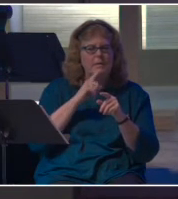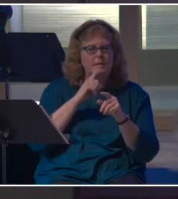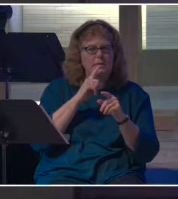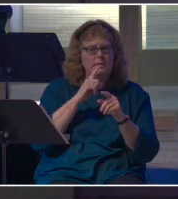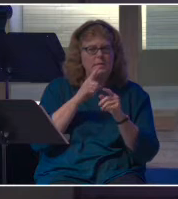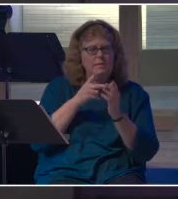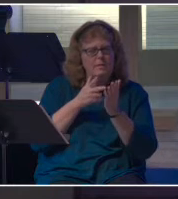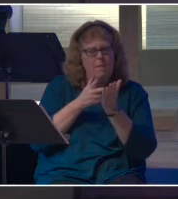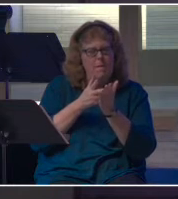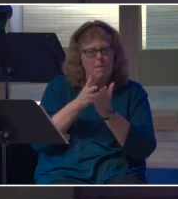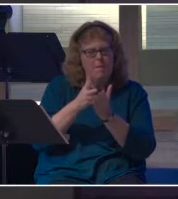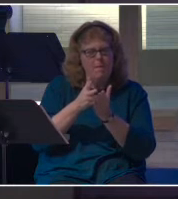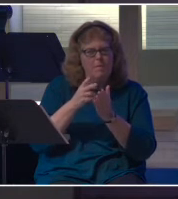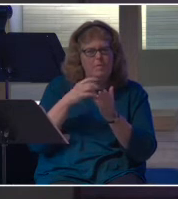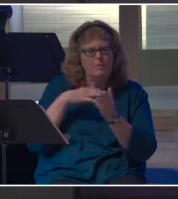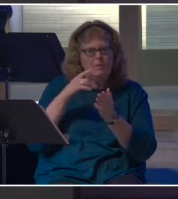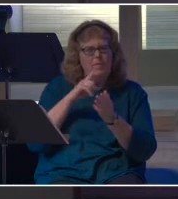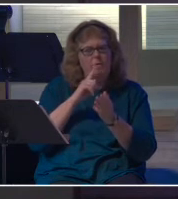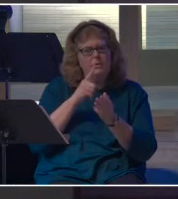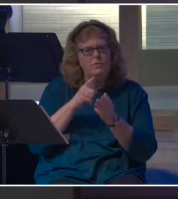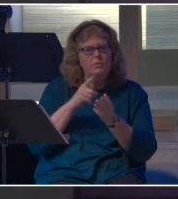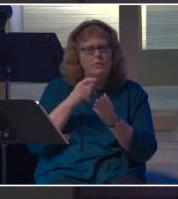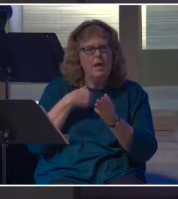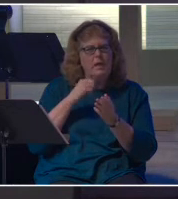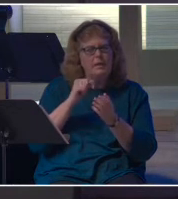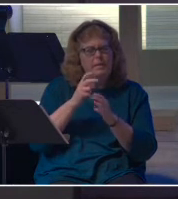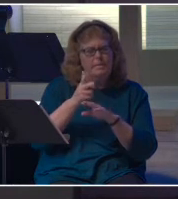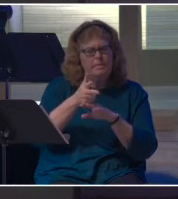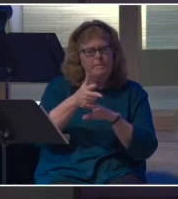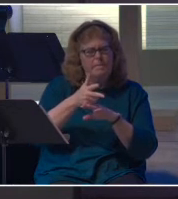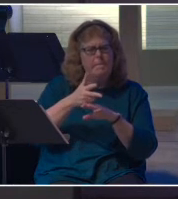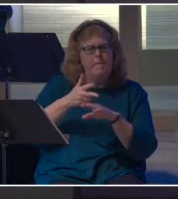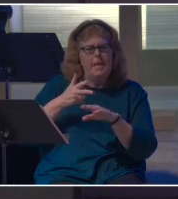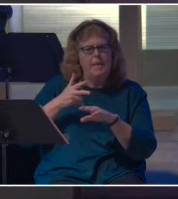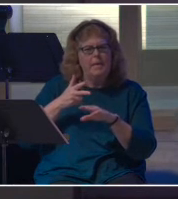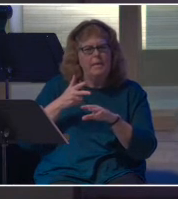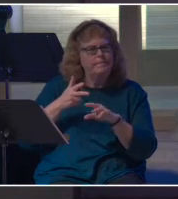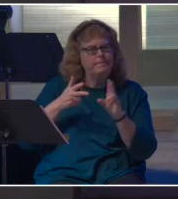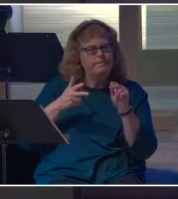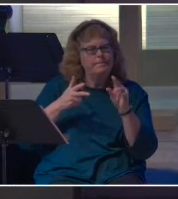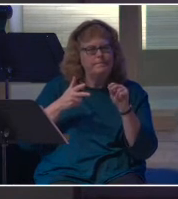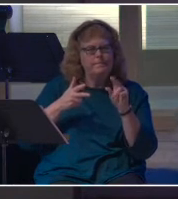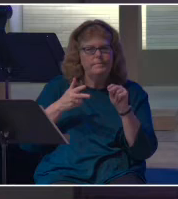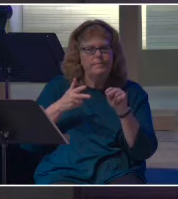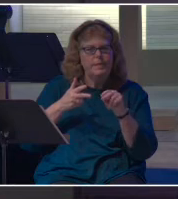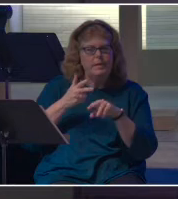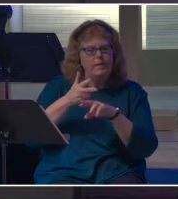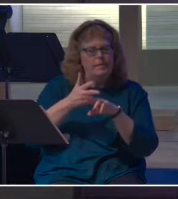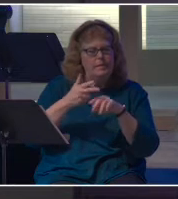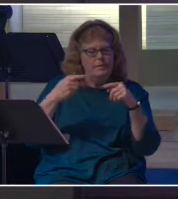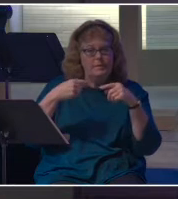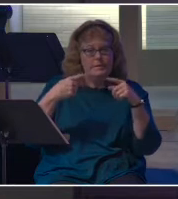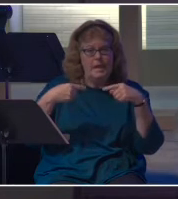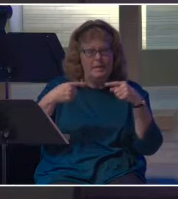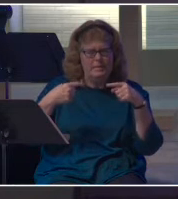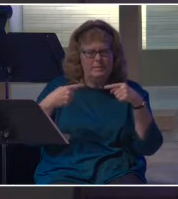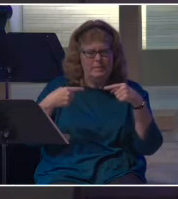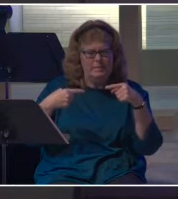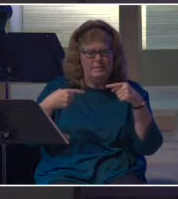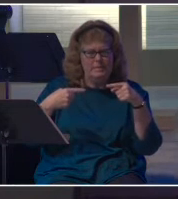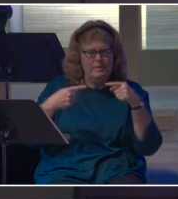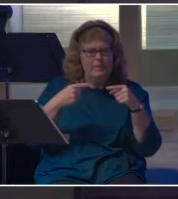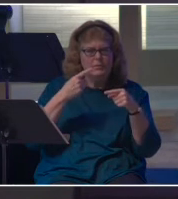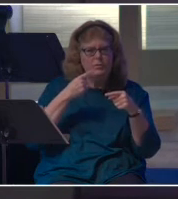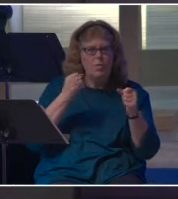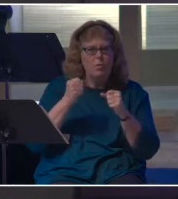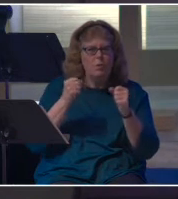that snow-packed area that I thought, surely I can just back right out of this. Nope. All I did was spin my tires, and because it was so cold,